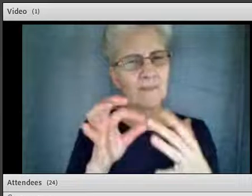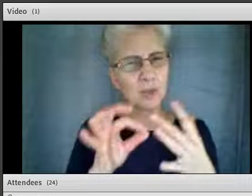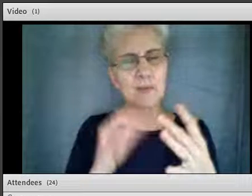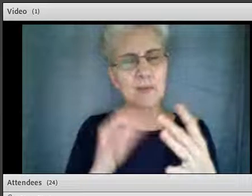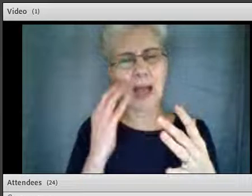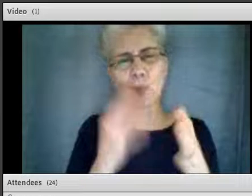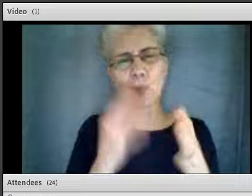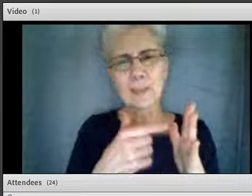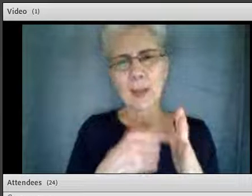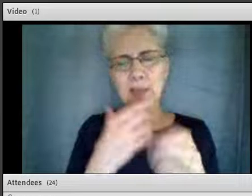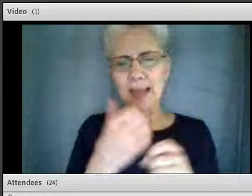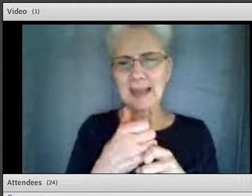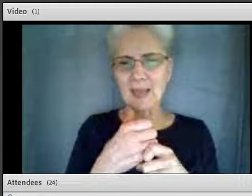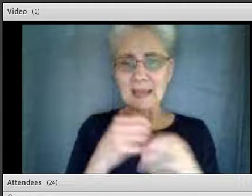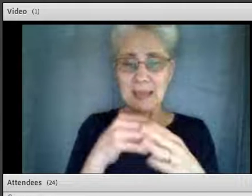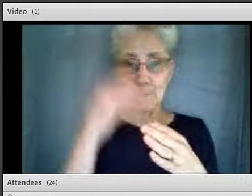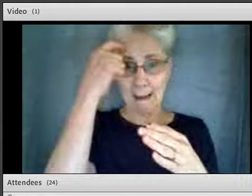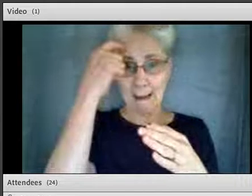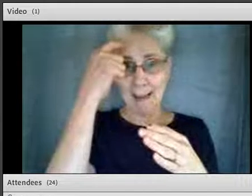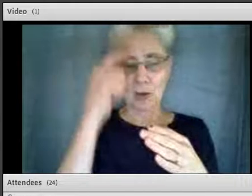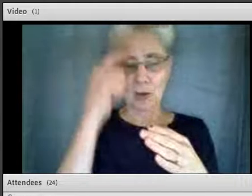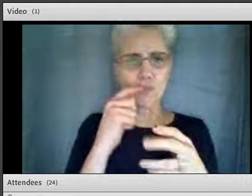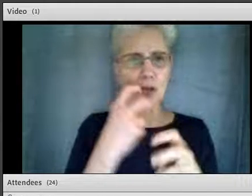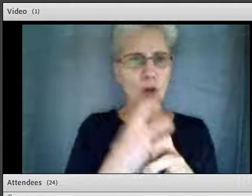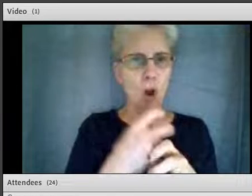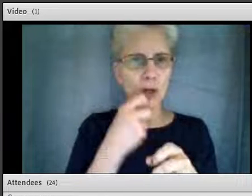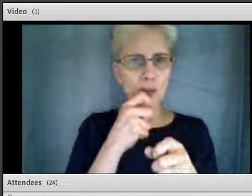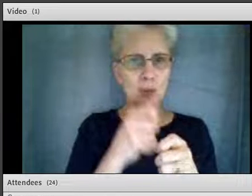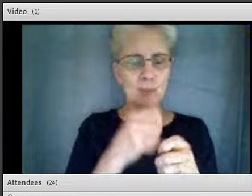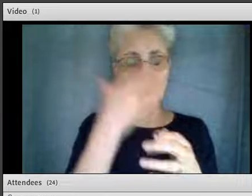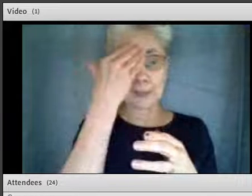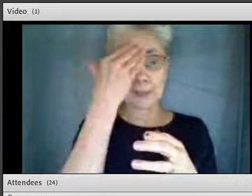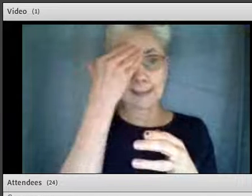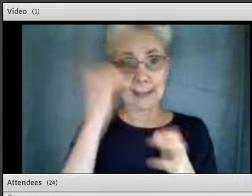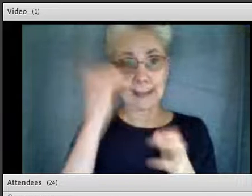it's really hard to move past that. But for example,